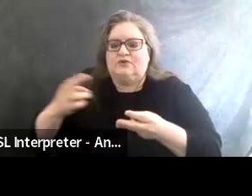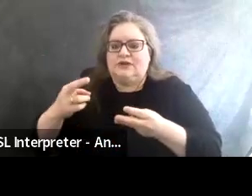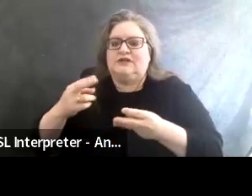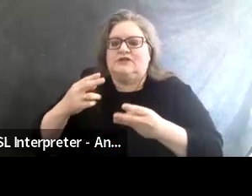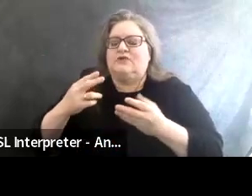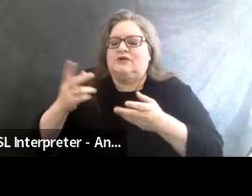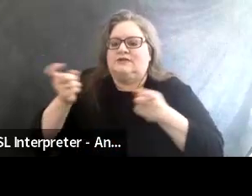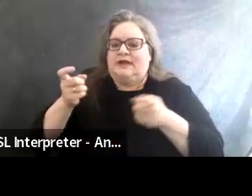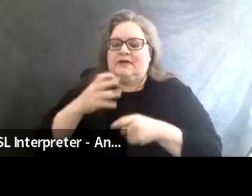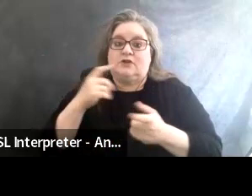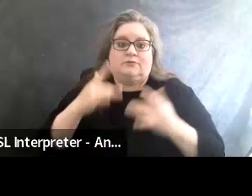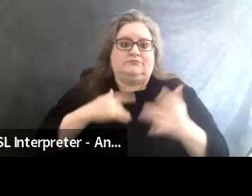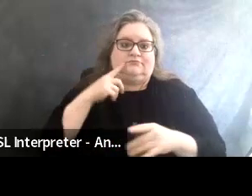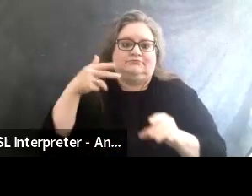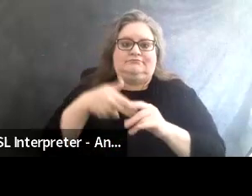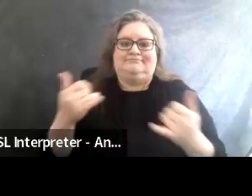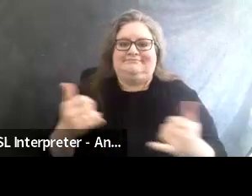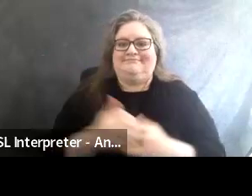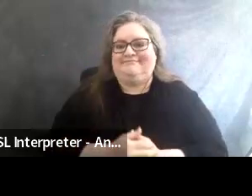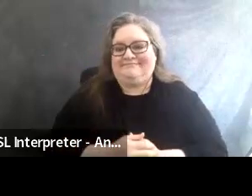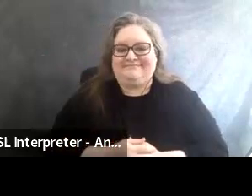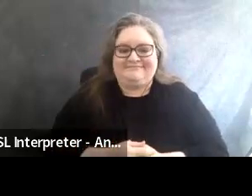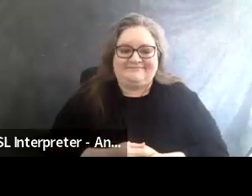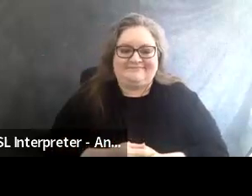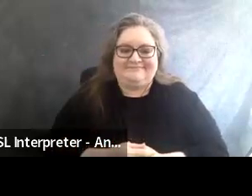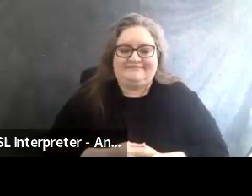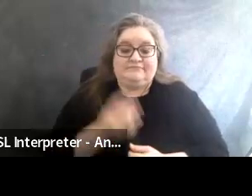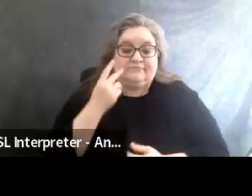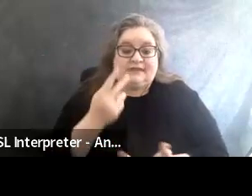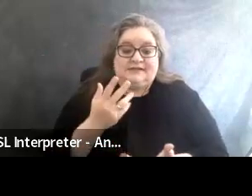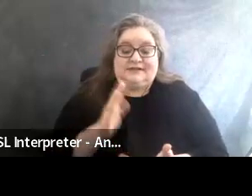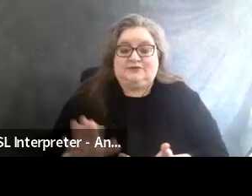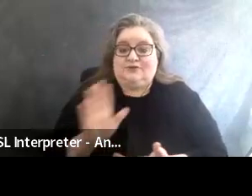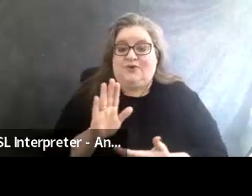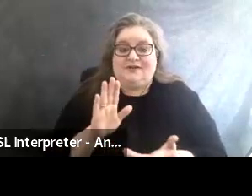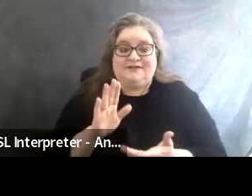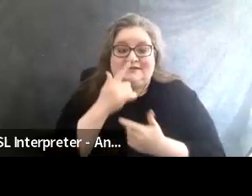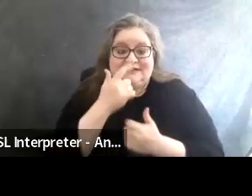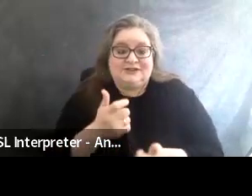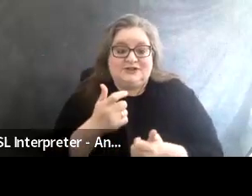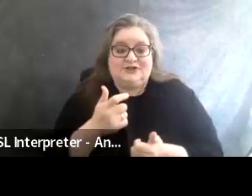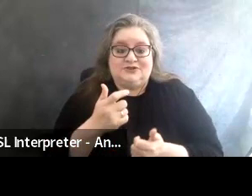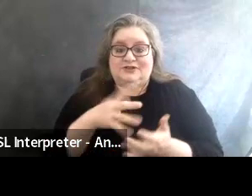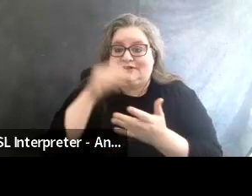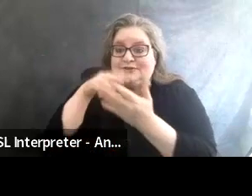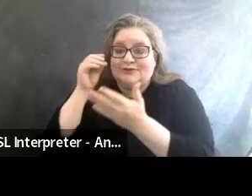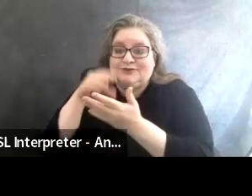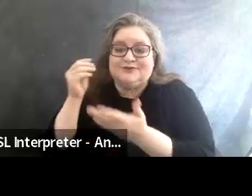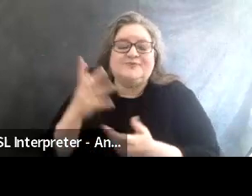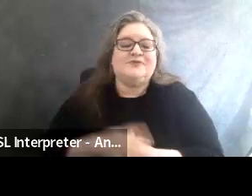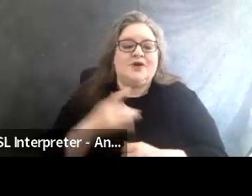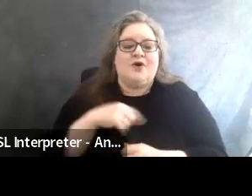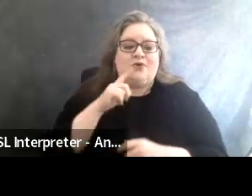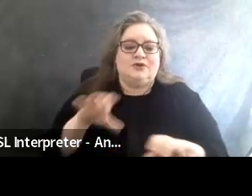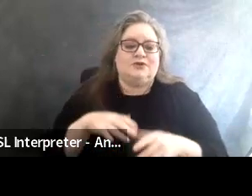with you all here today. To see what you're interested in getting to know. So we're going to do a